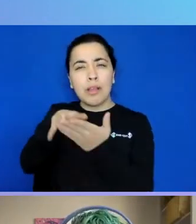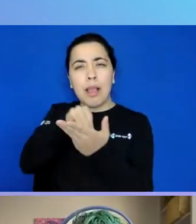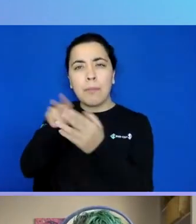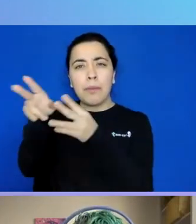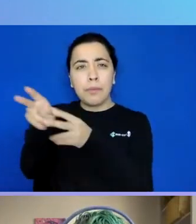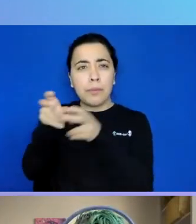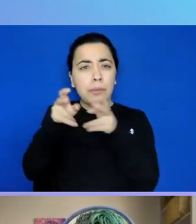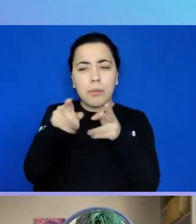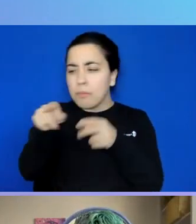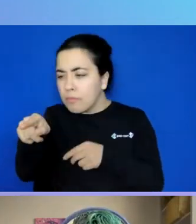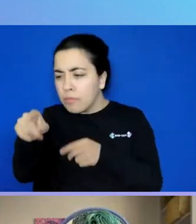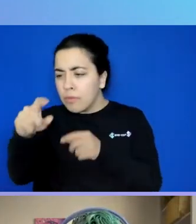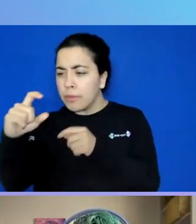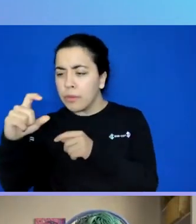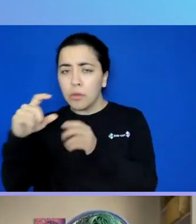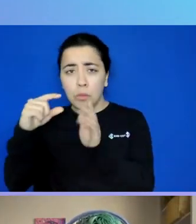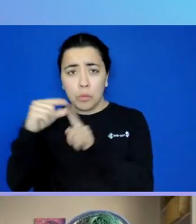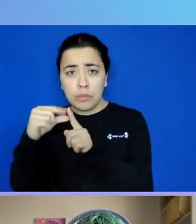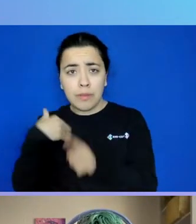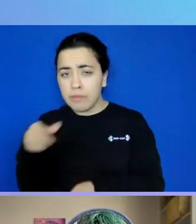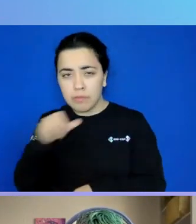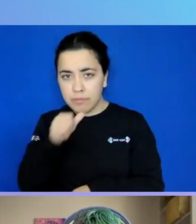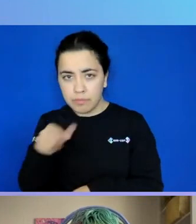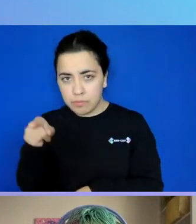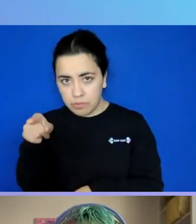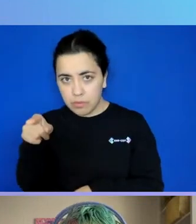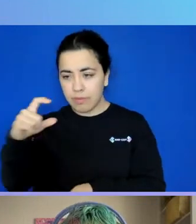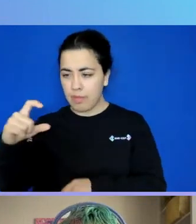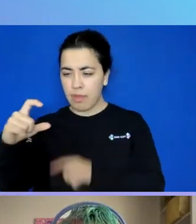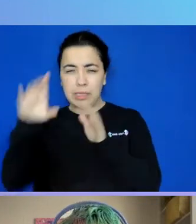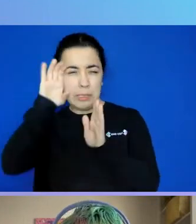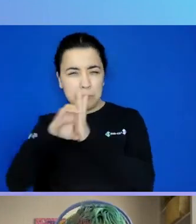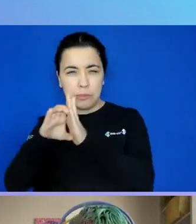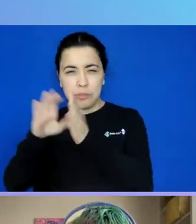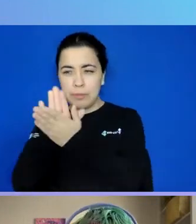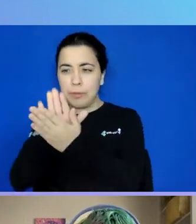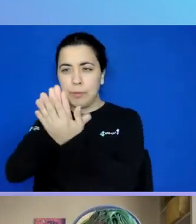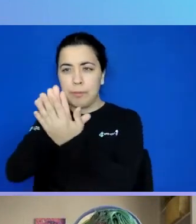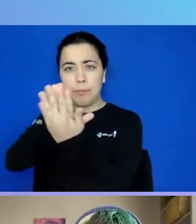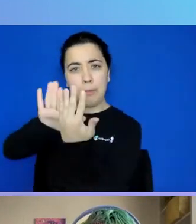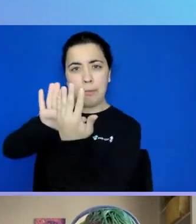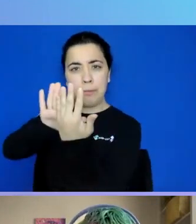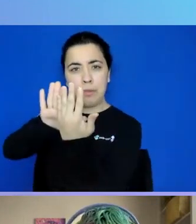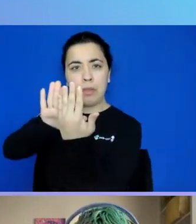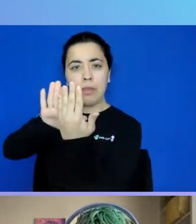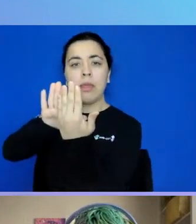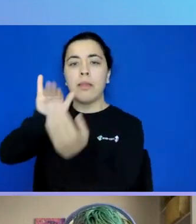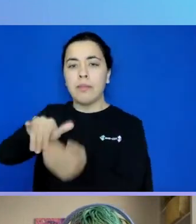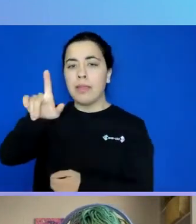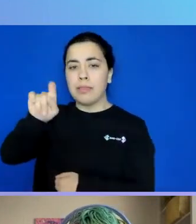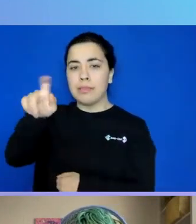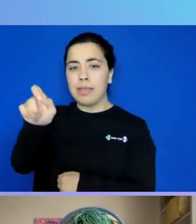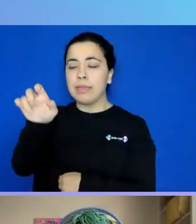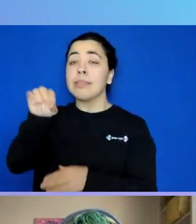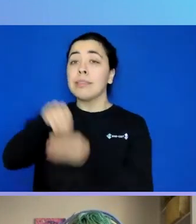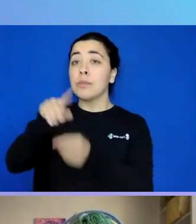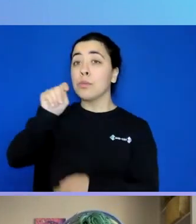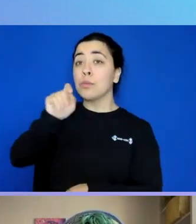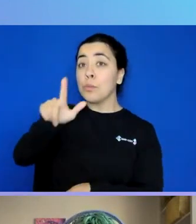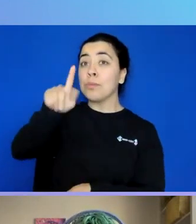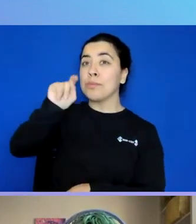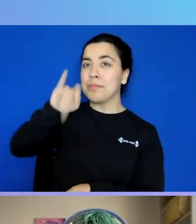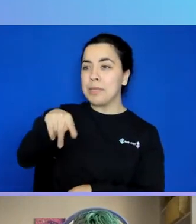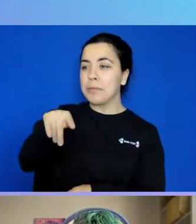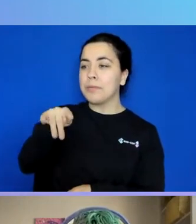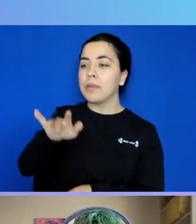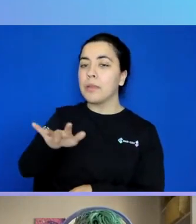text in the button itself. And then the text is actually provided in the tooltip, which reads copy code example to clipboard, comma, 1